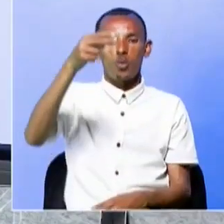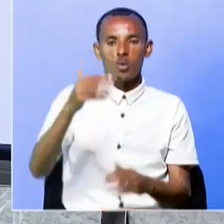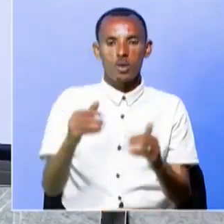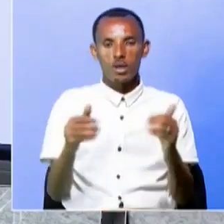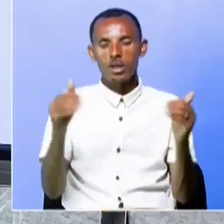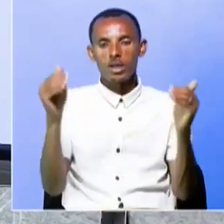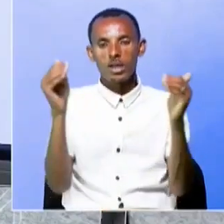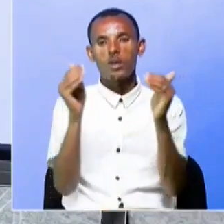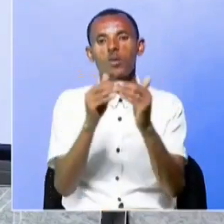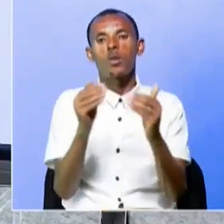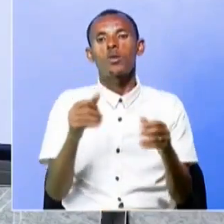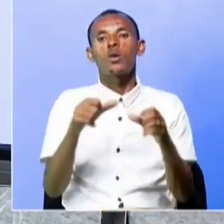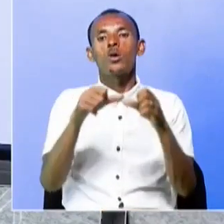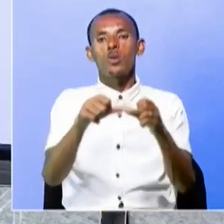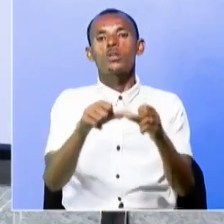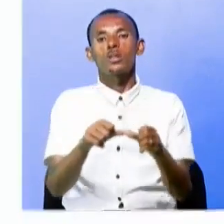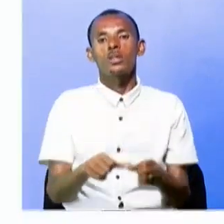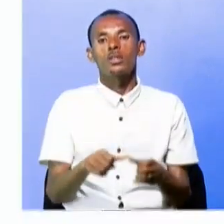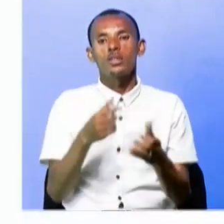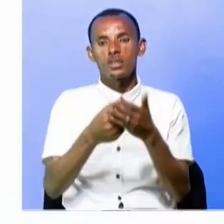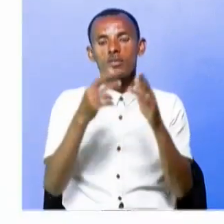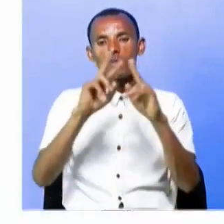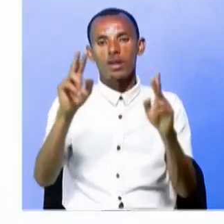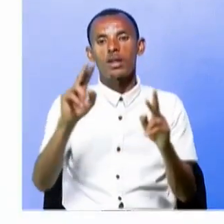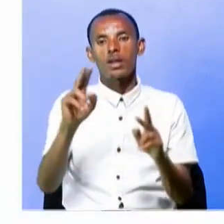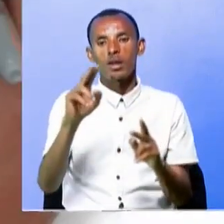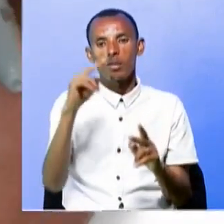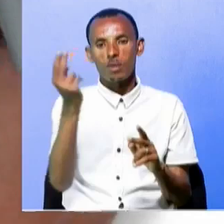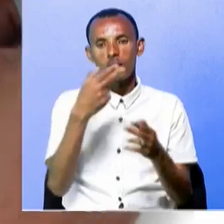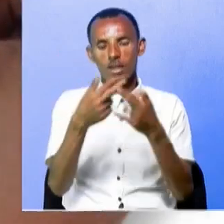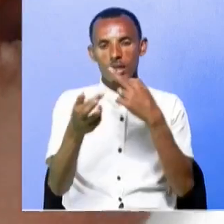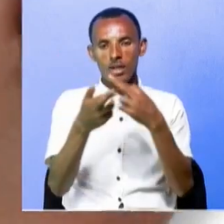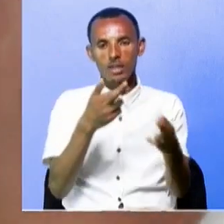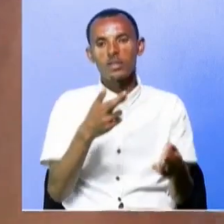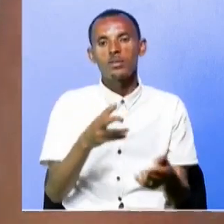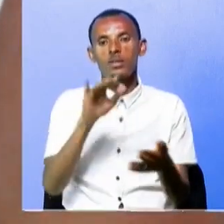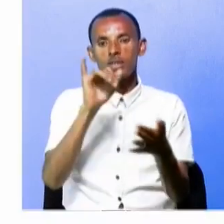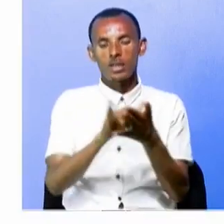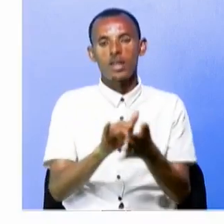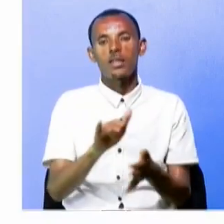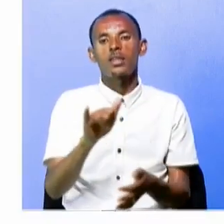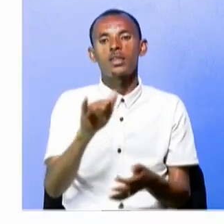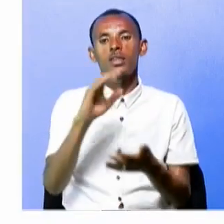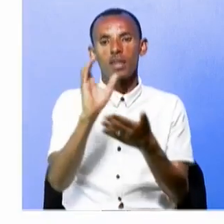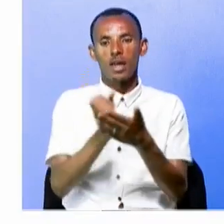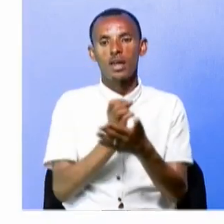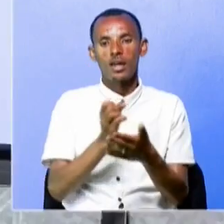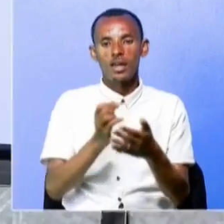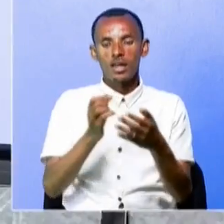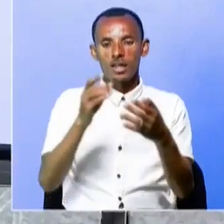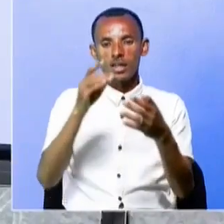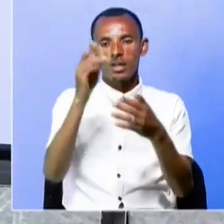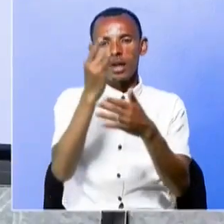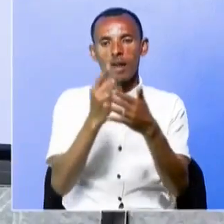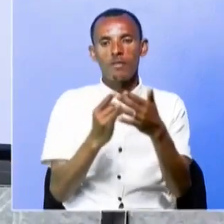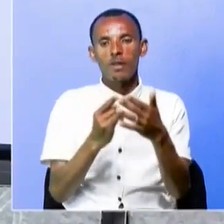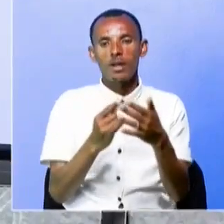constant, right? So this is a very important relationship that you need to take to drive relationship